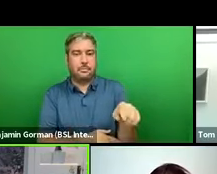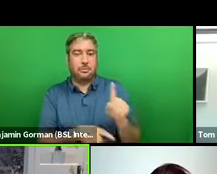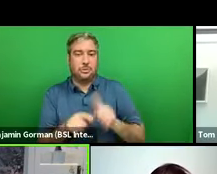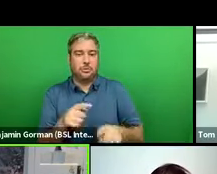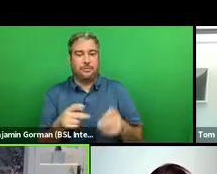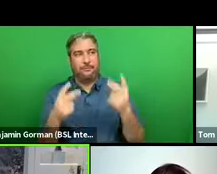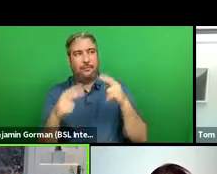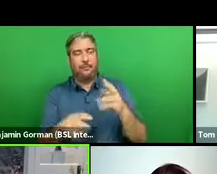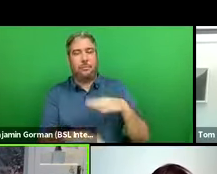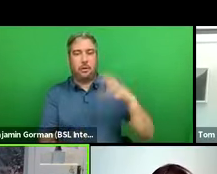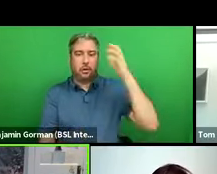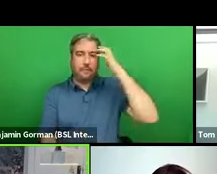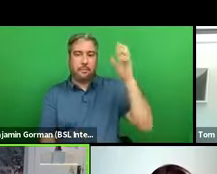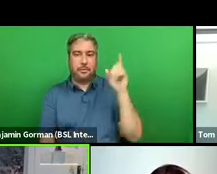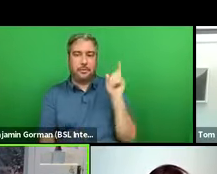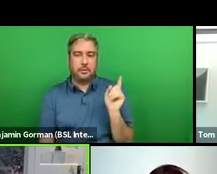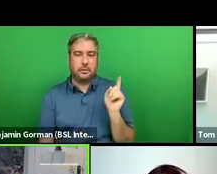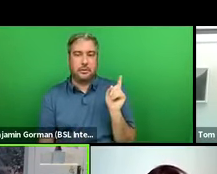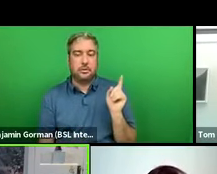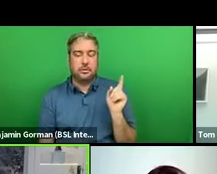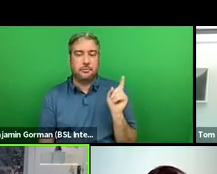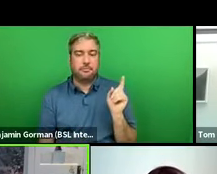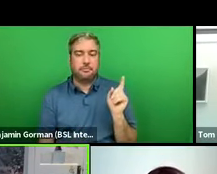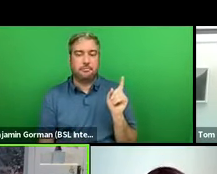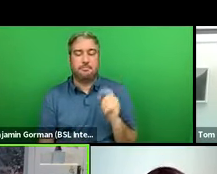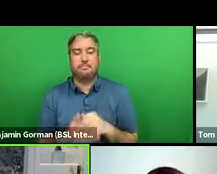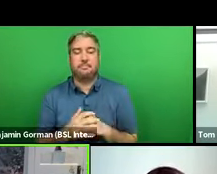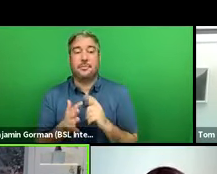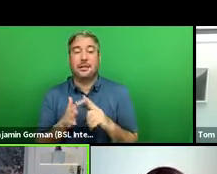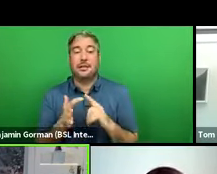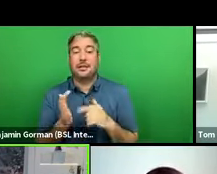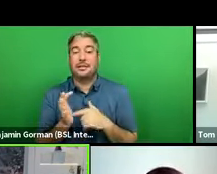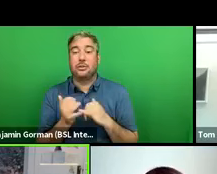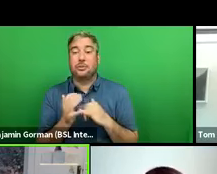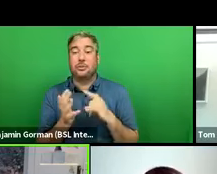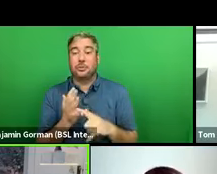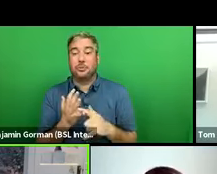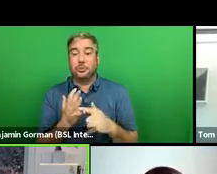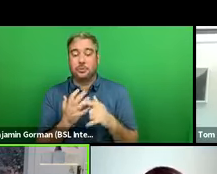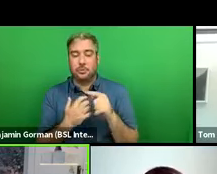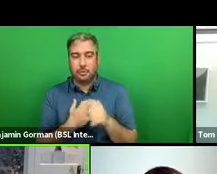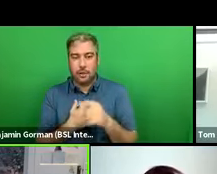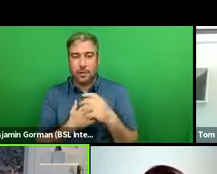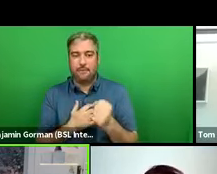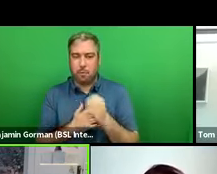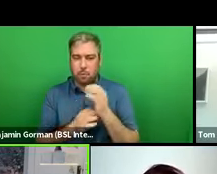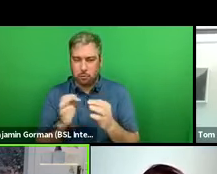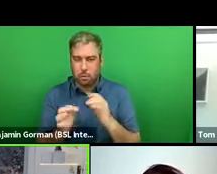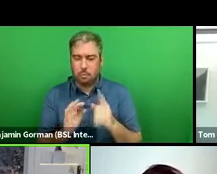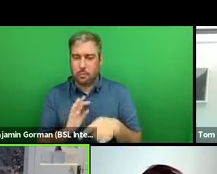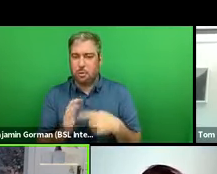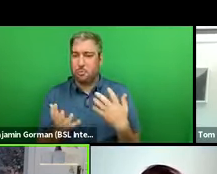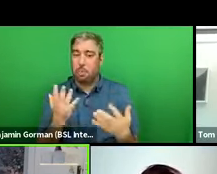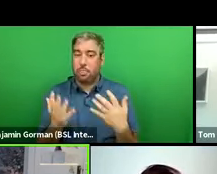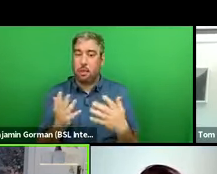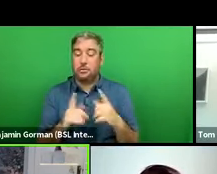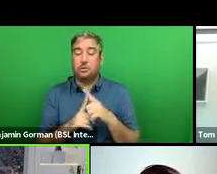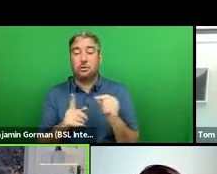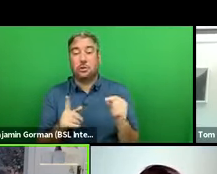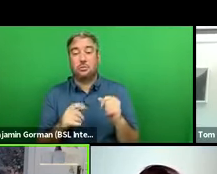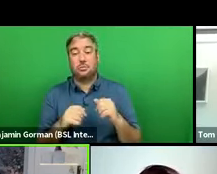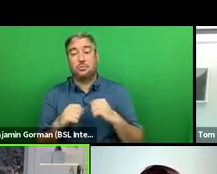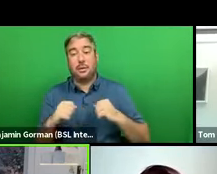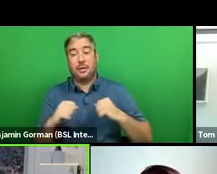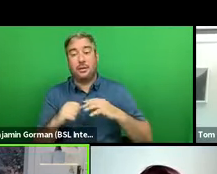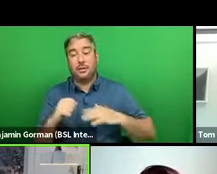had a question about whether the digital space sort of exacerbates inequalities or